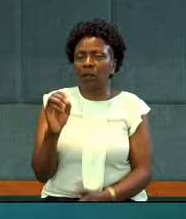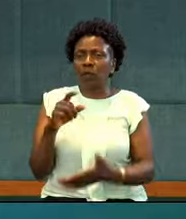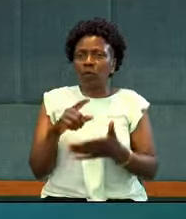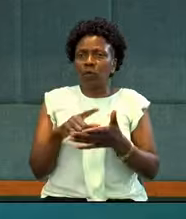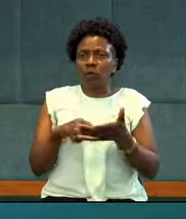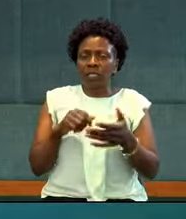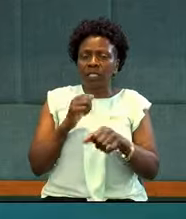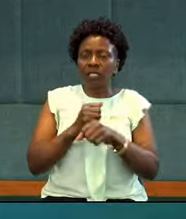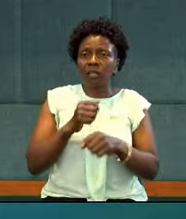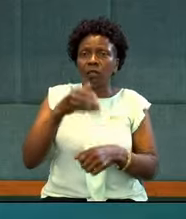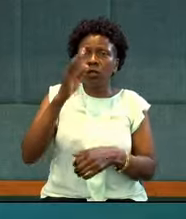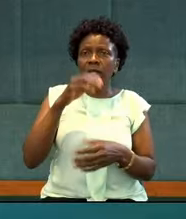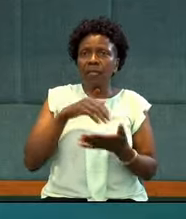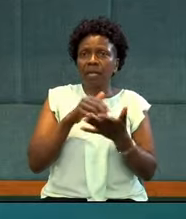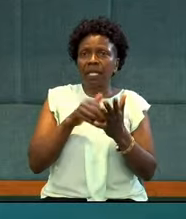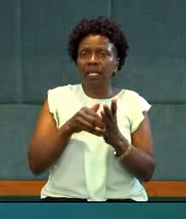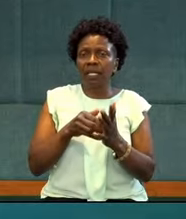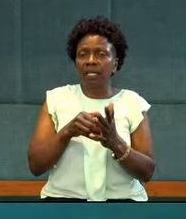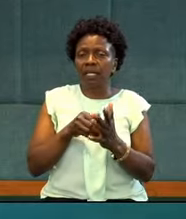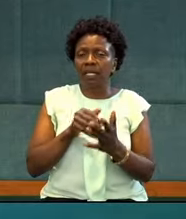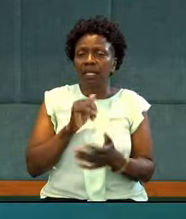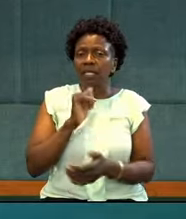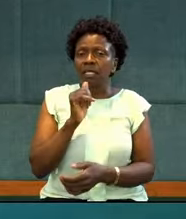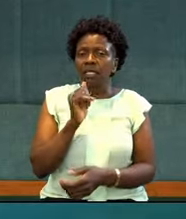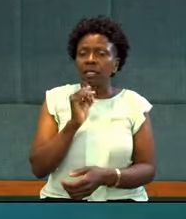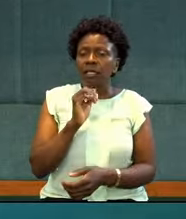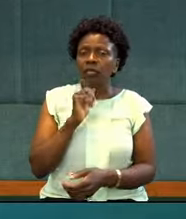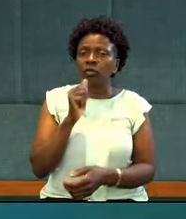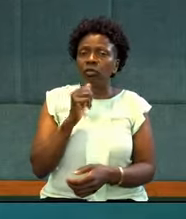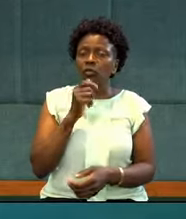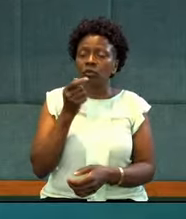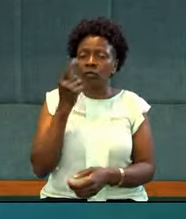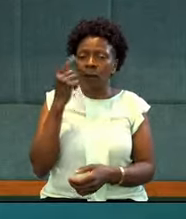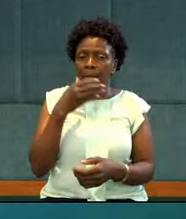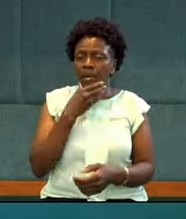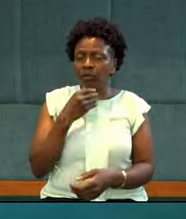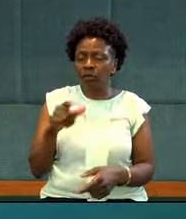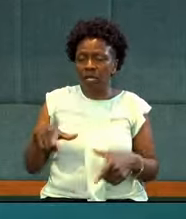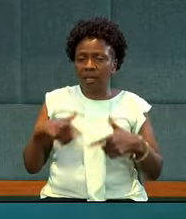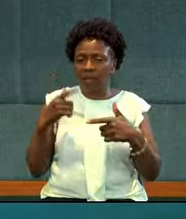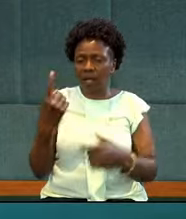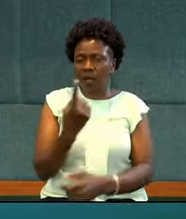What did God mean, it's not good for a man to be alone? Then he said,